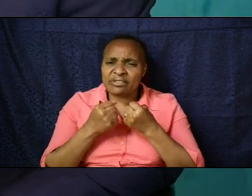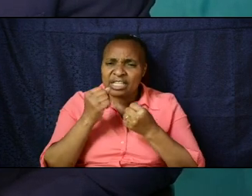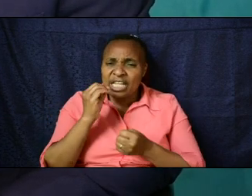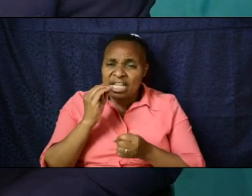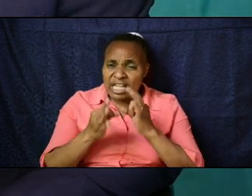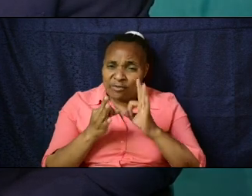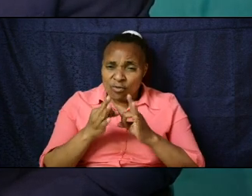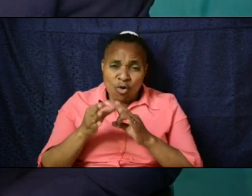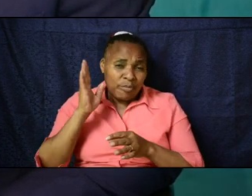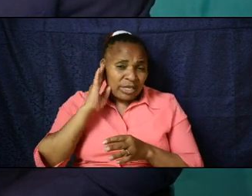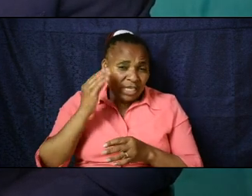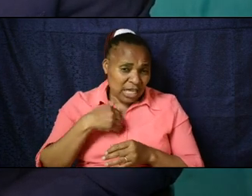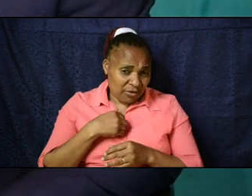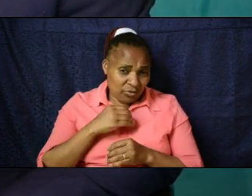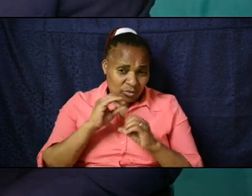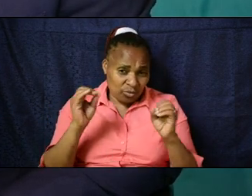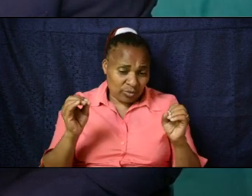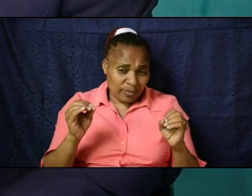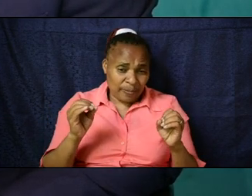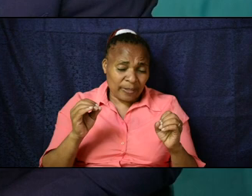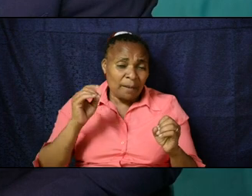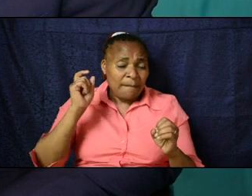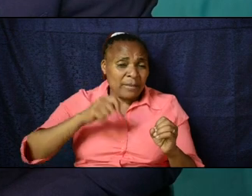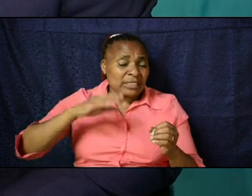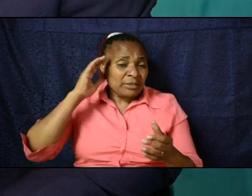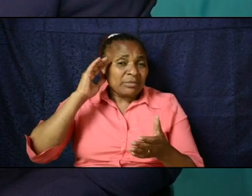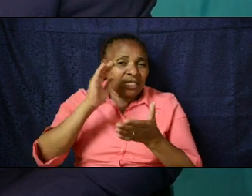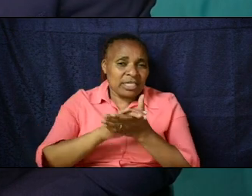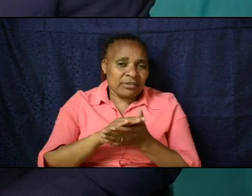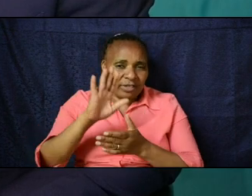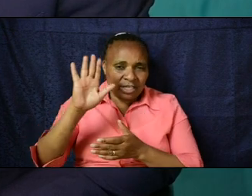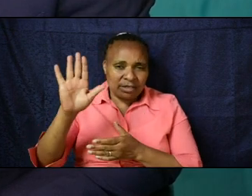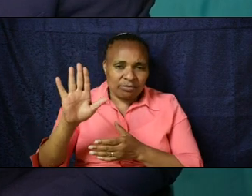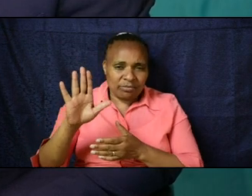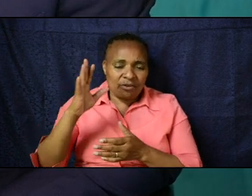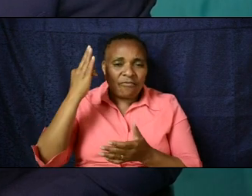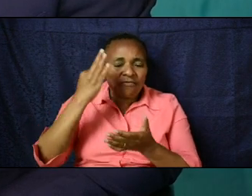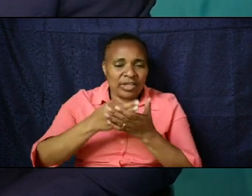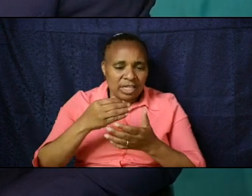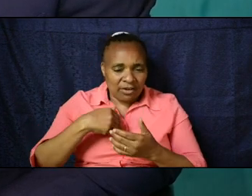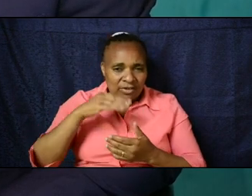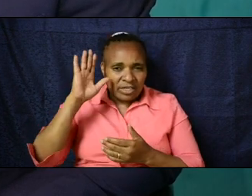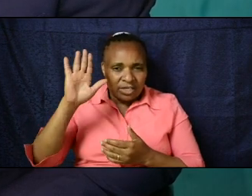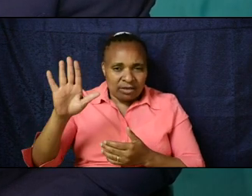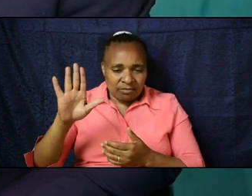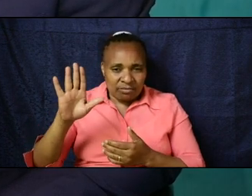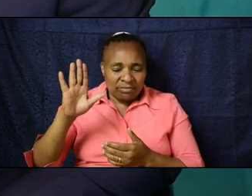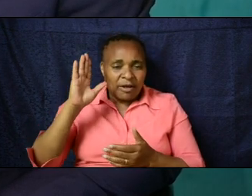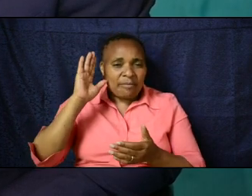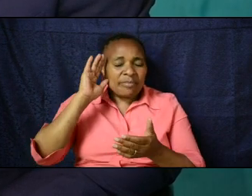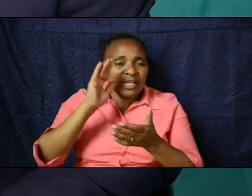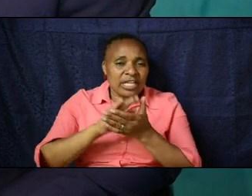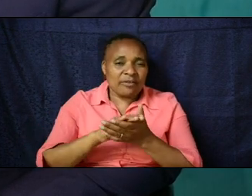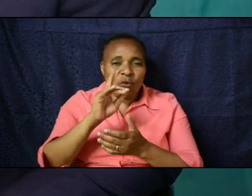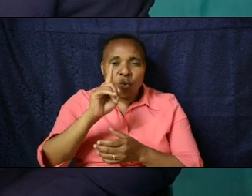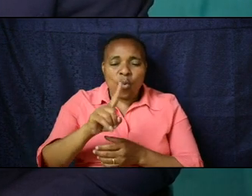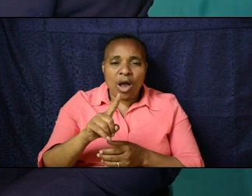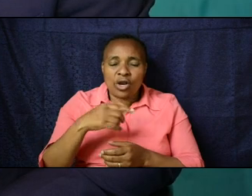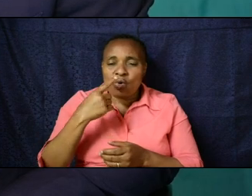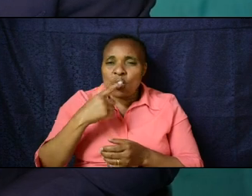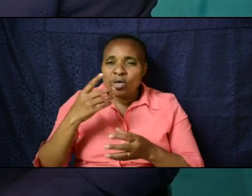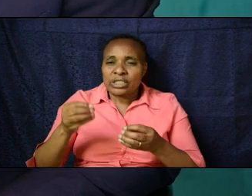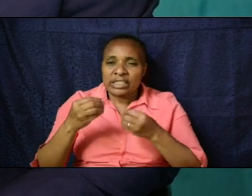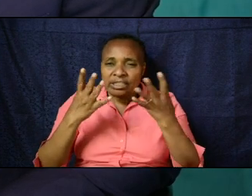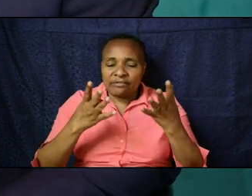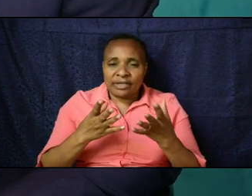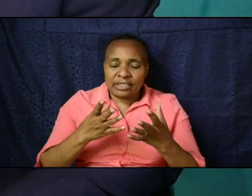him. We have to believe in him, have faith in him, and then believe like he's the one who has given this